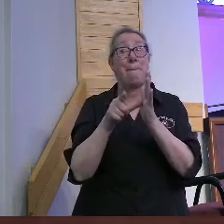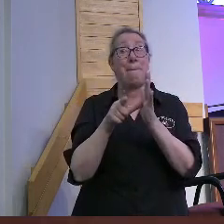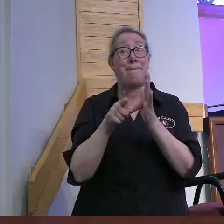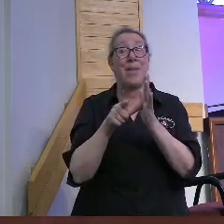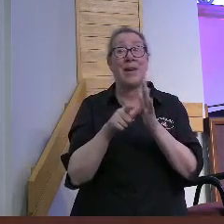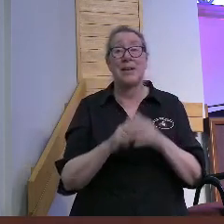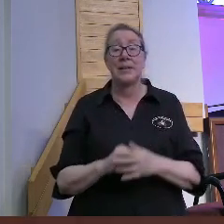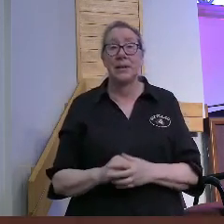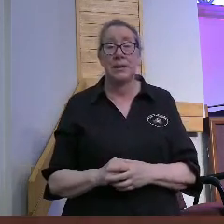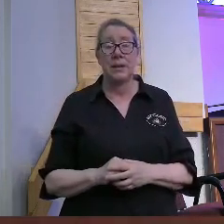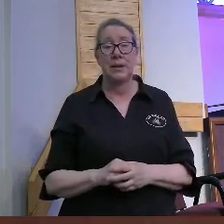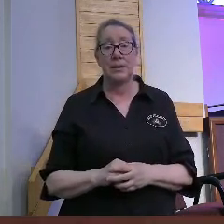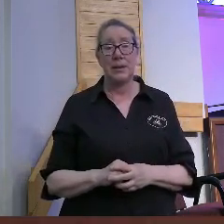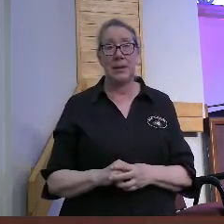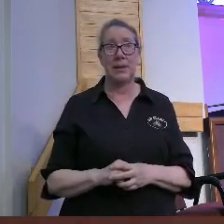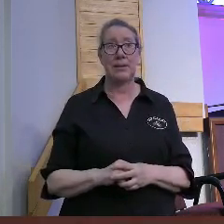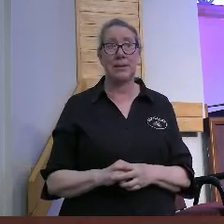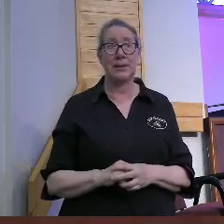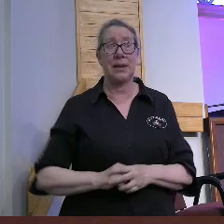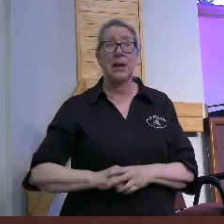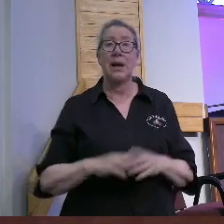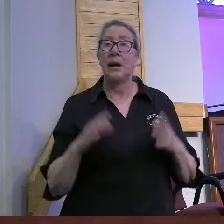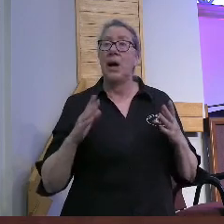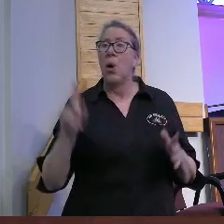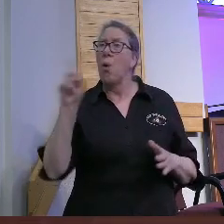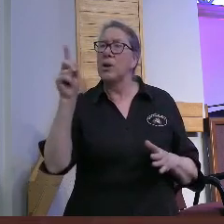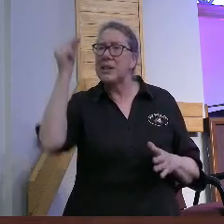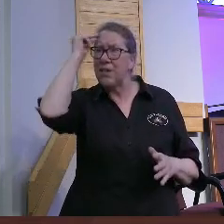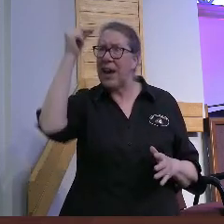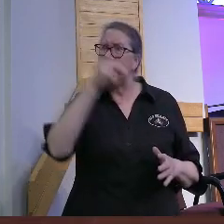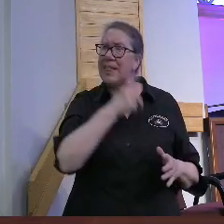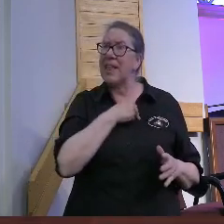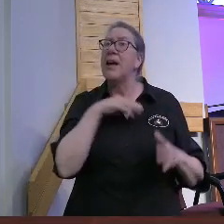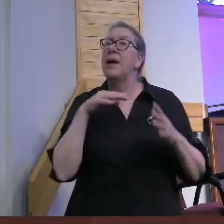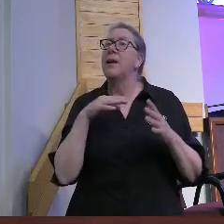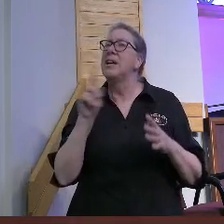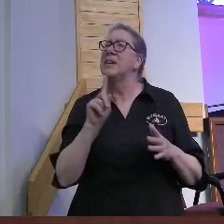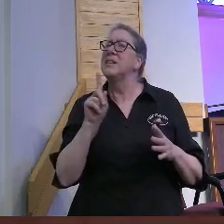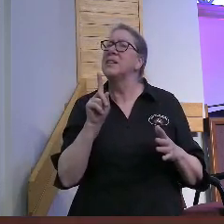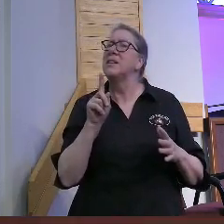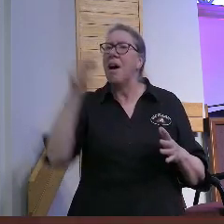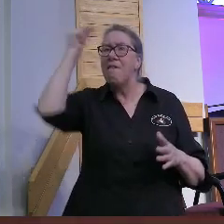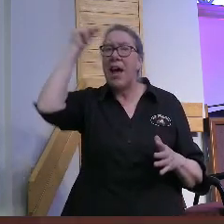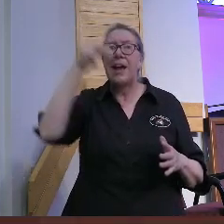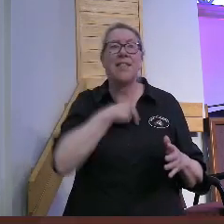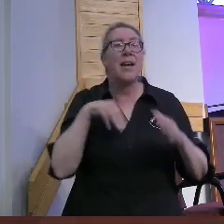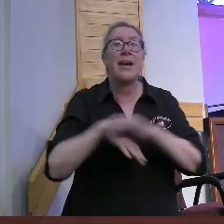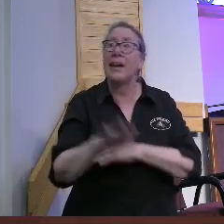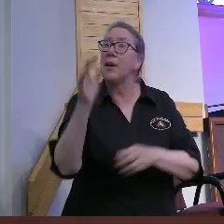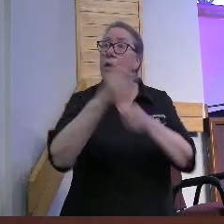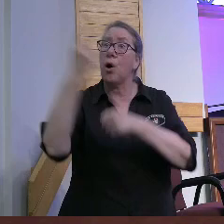you're worried and you have little faith. You see, what is faith? It is faith in God. And the reason you are